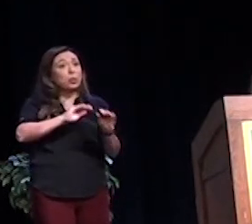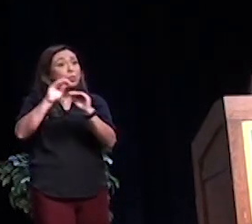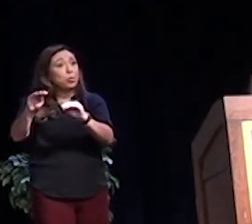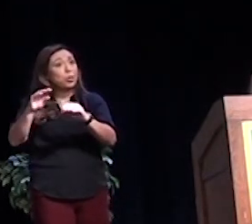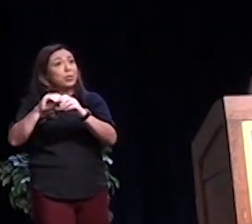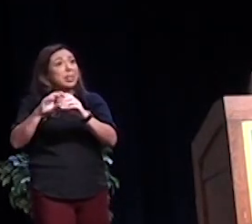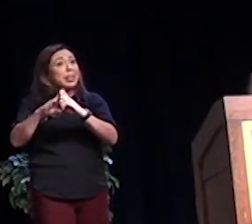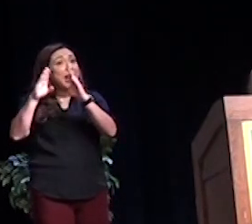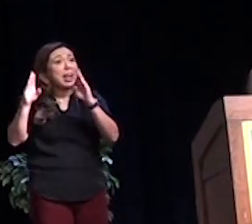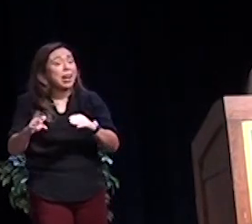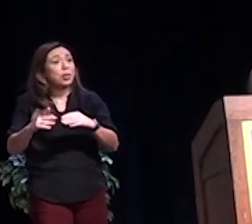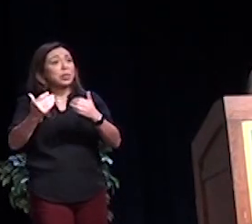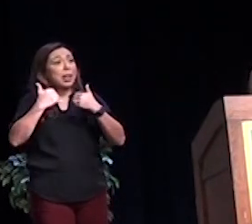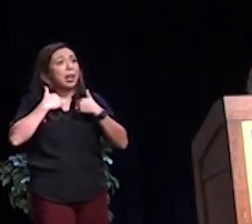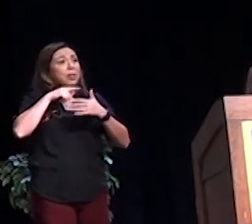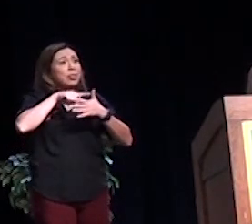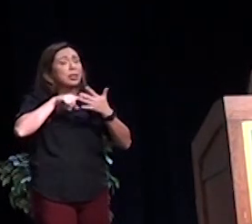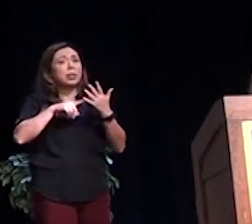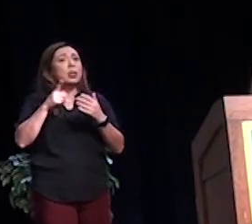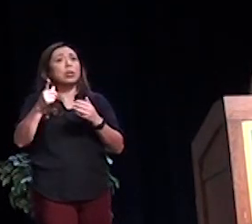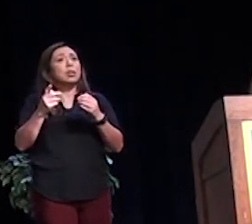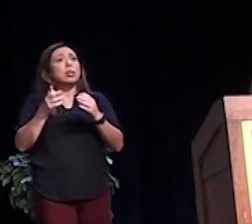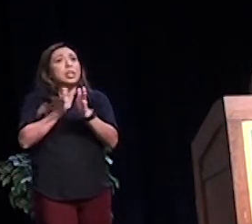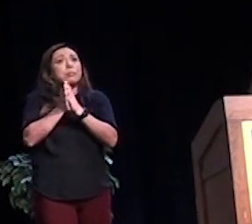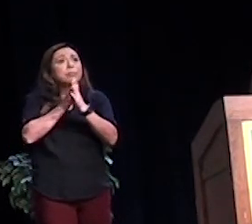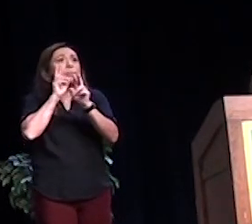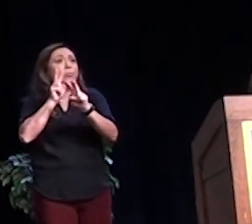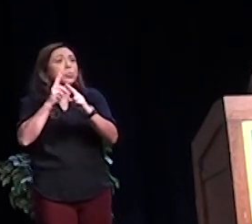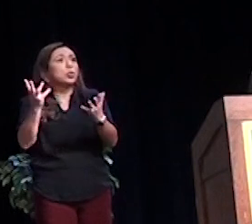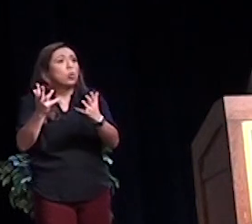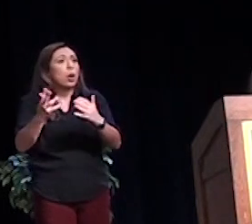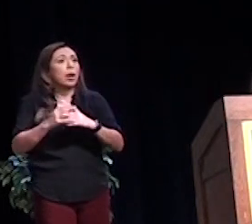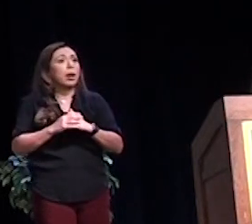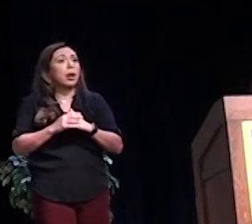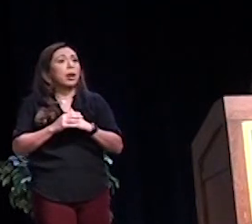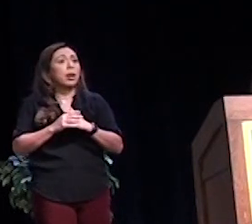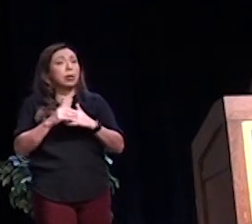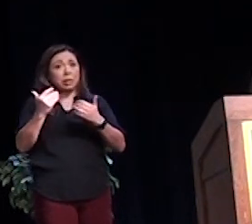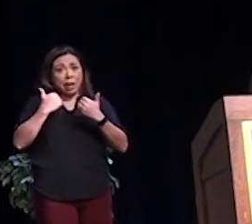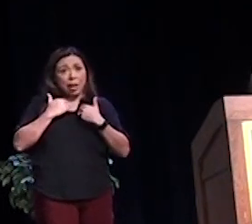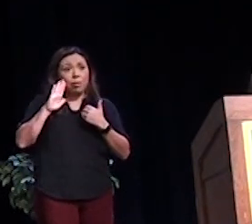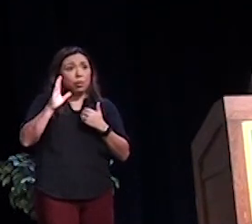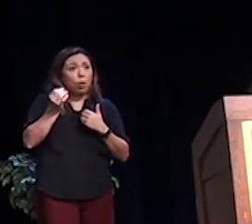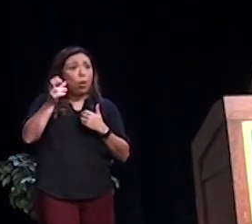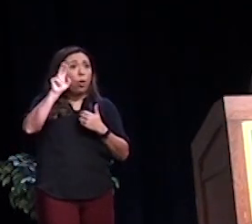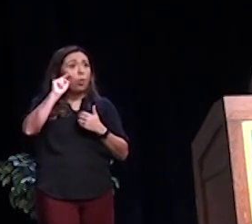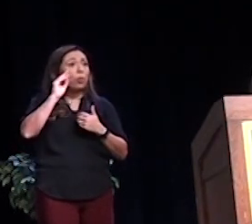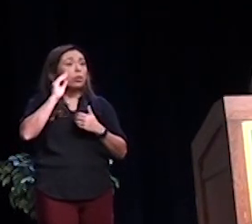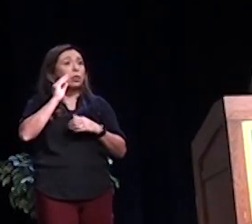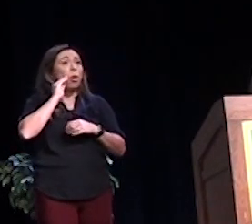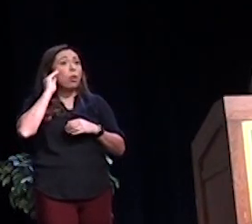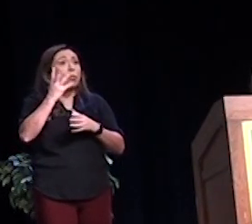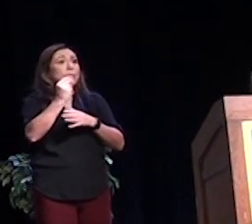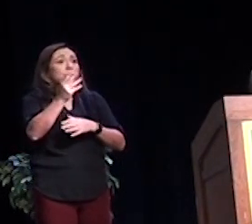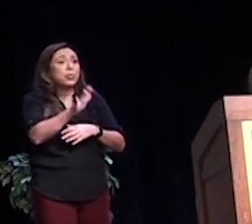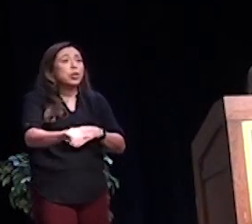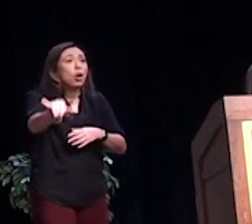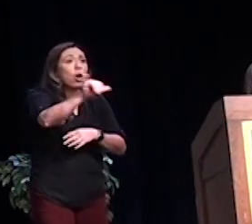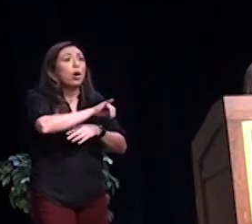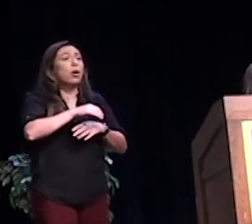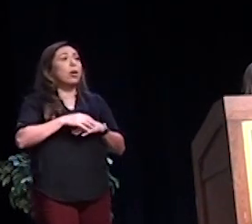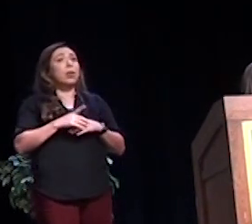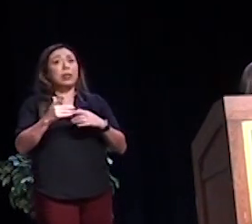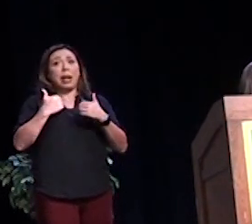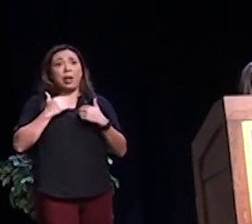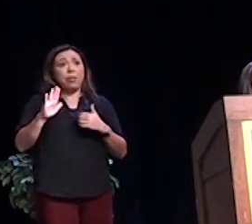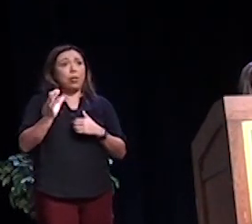house, you about painting. What are they most excited about? Having their own yard? Are they most excited about